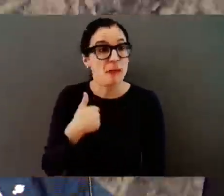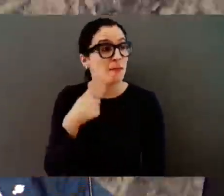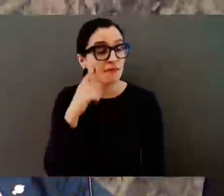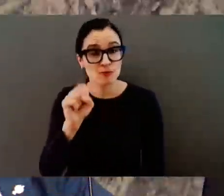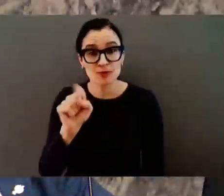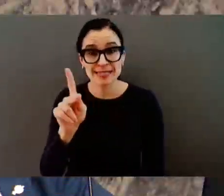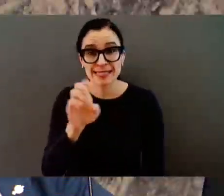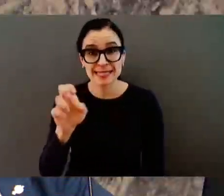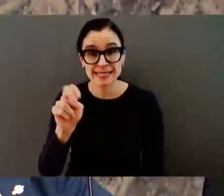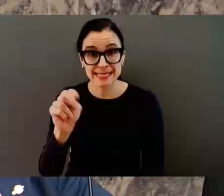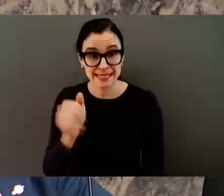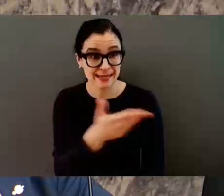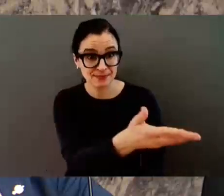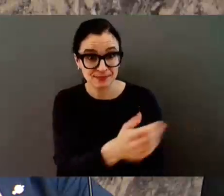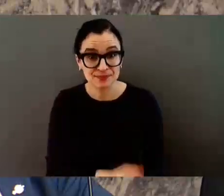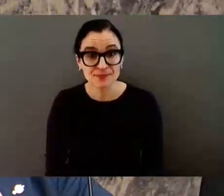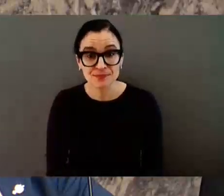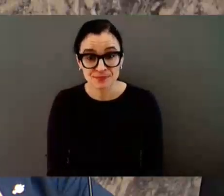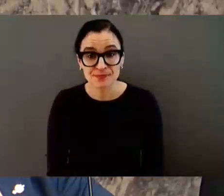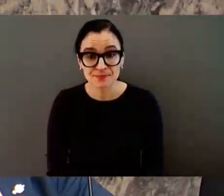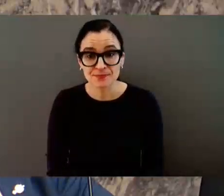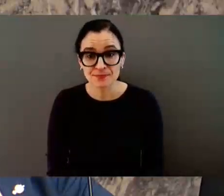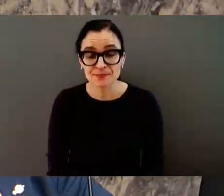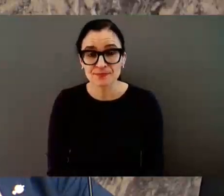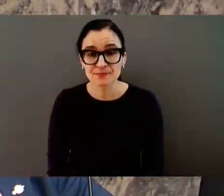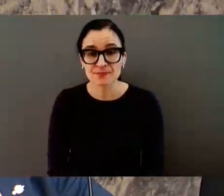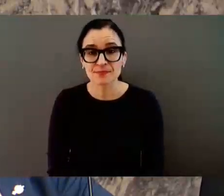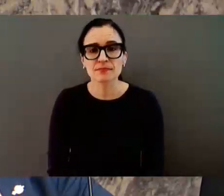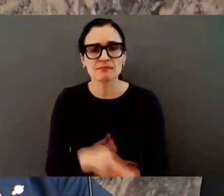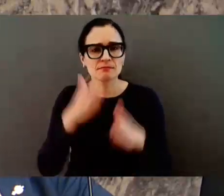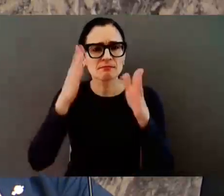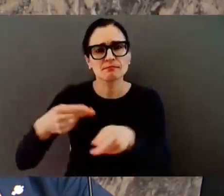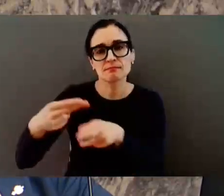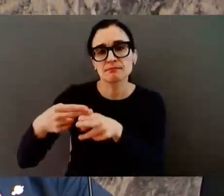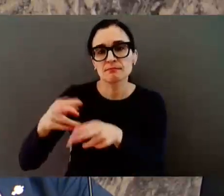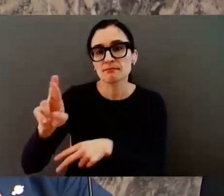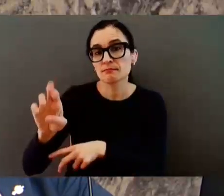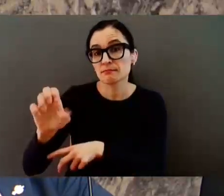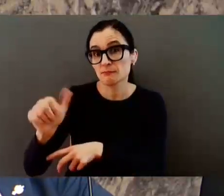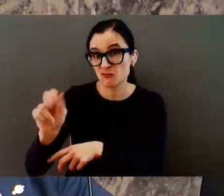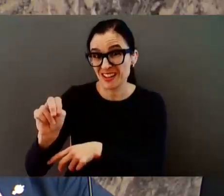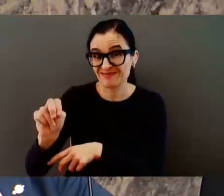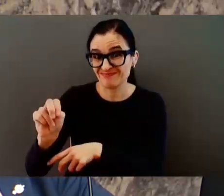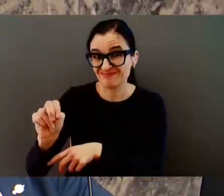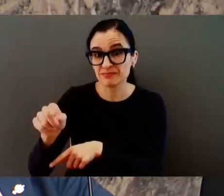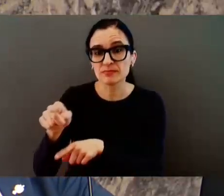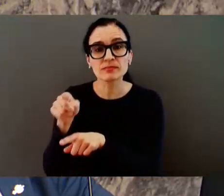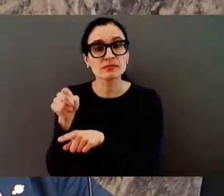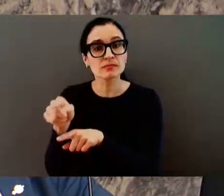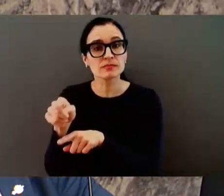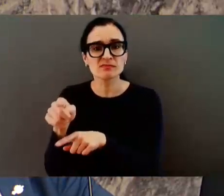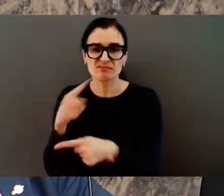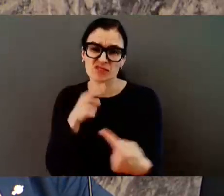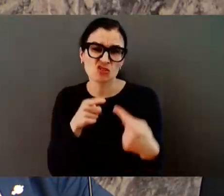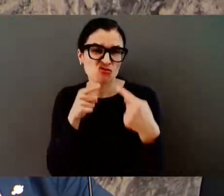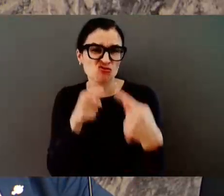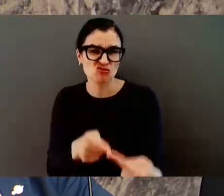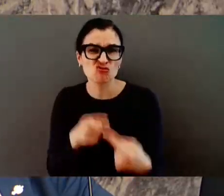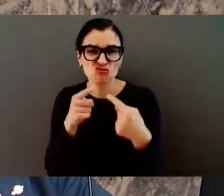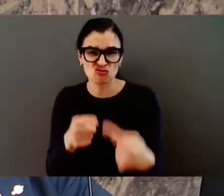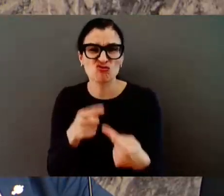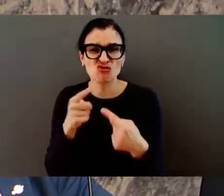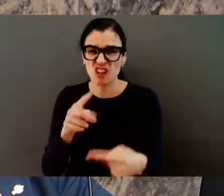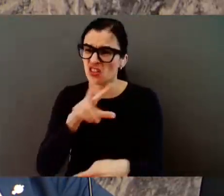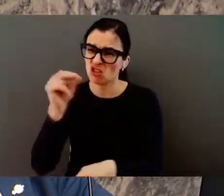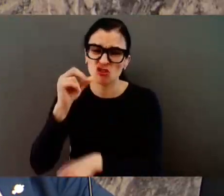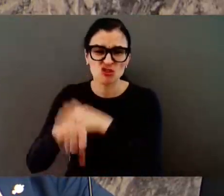Reagan battled schizophrenia and addiction for 30 years, cycling in and out of hospitals, supportive housing, and the streets, never